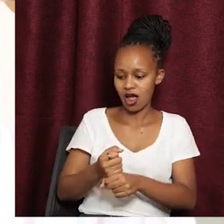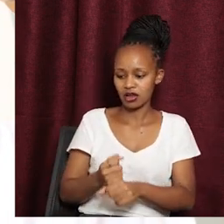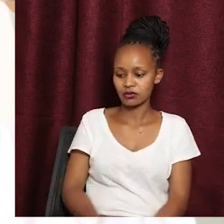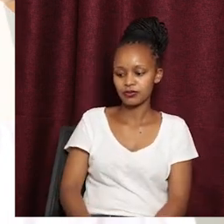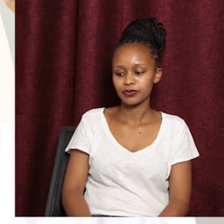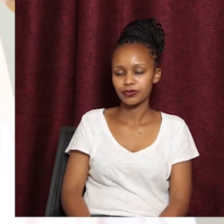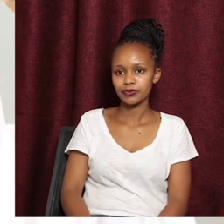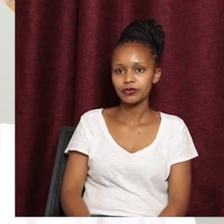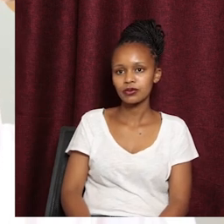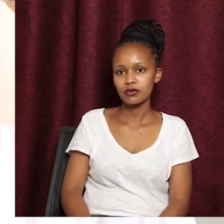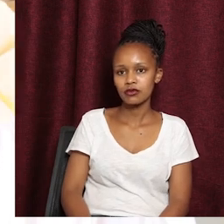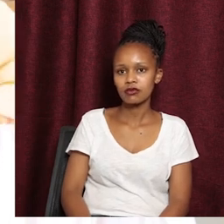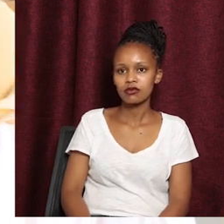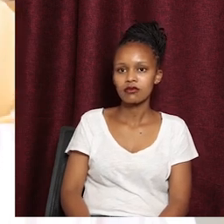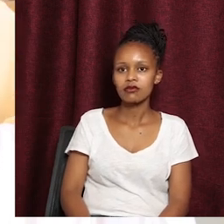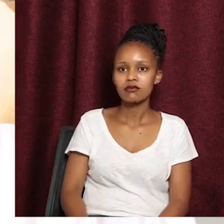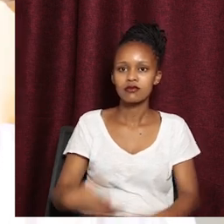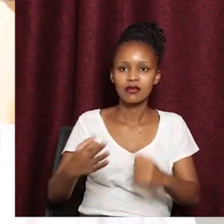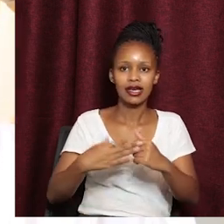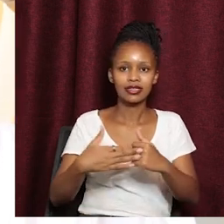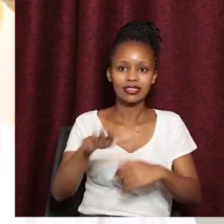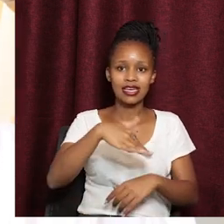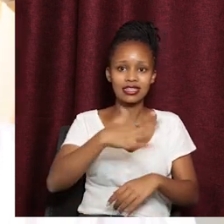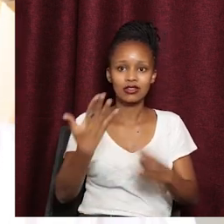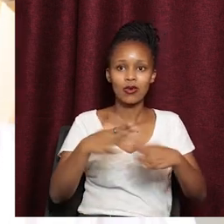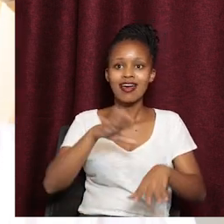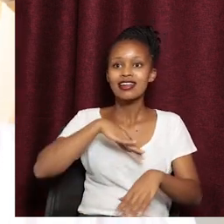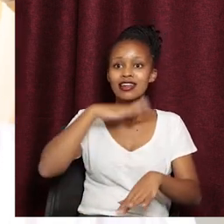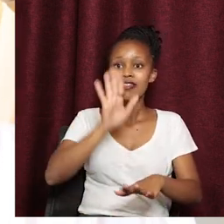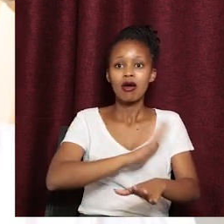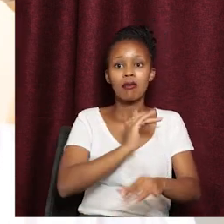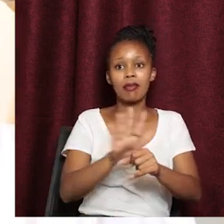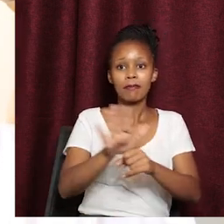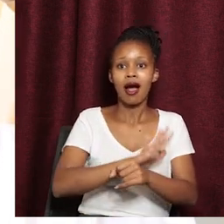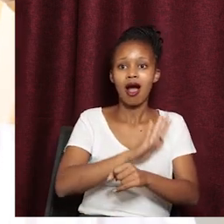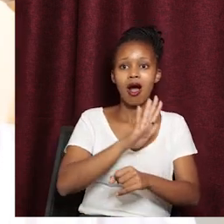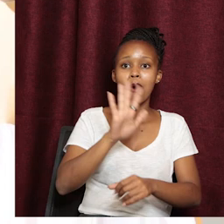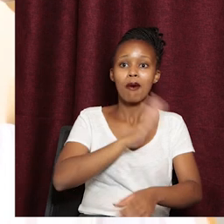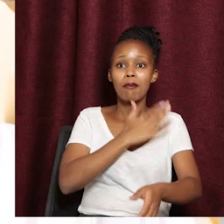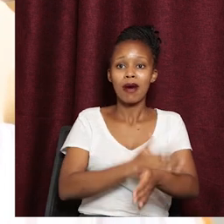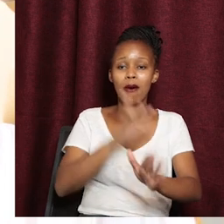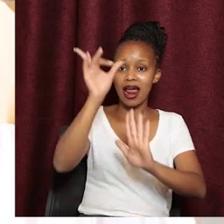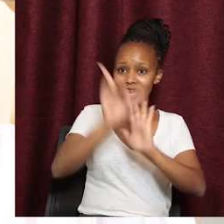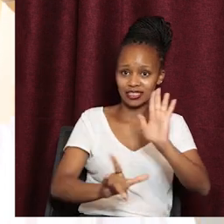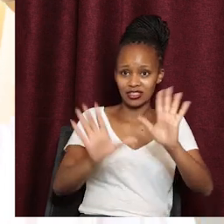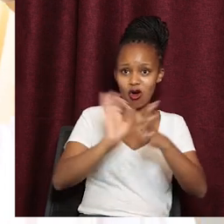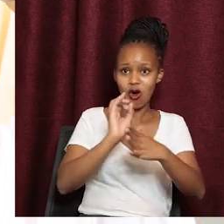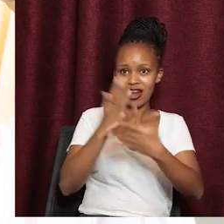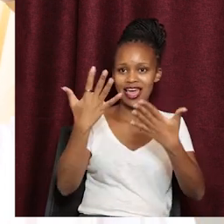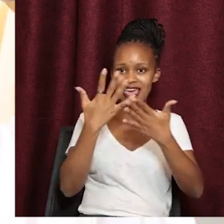or the 8 areas where death is powerless, or the 8 things that death cannot take